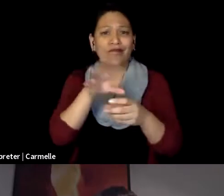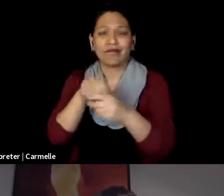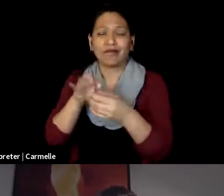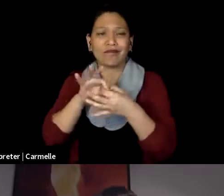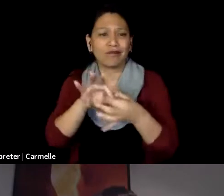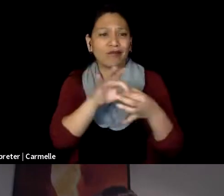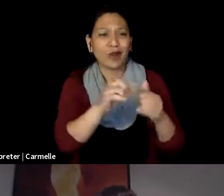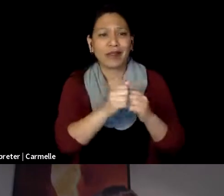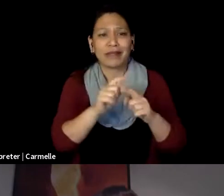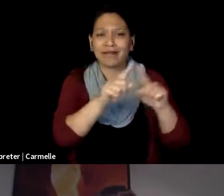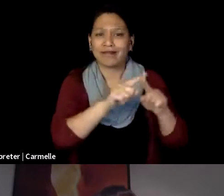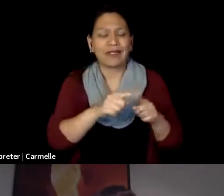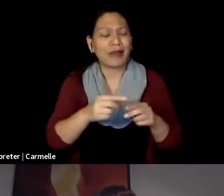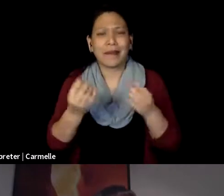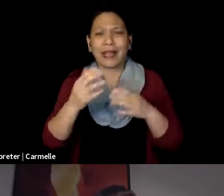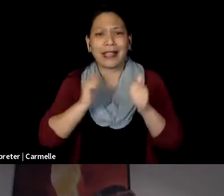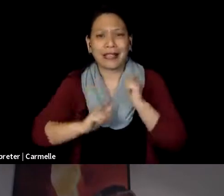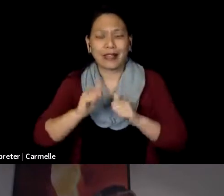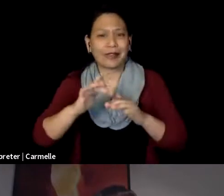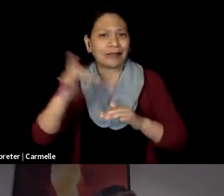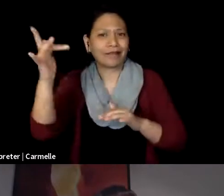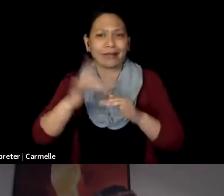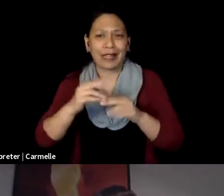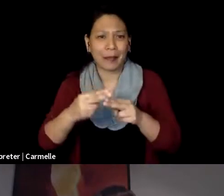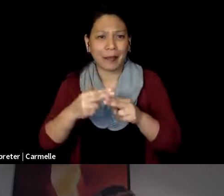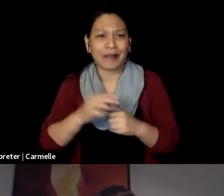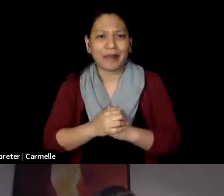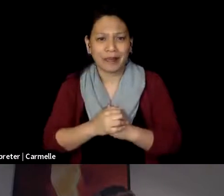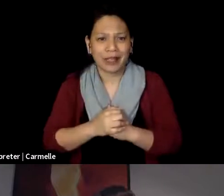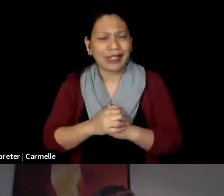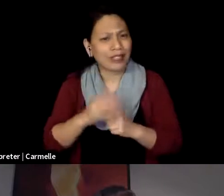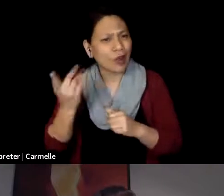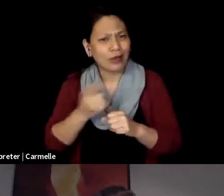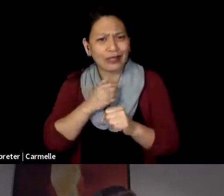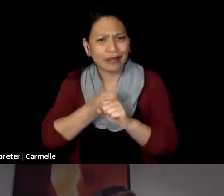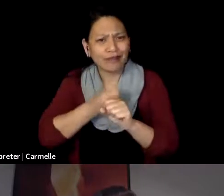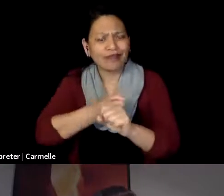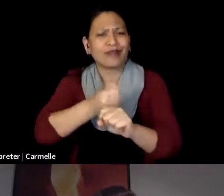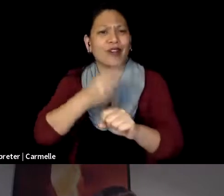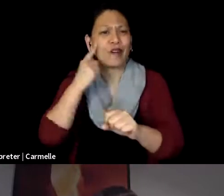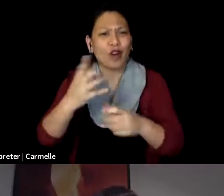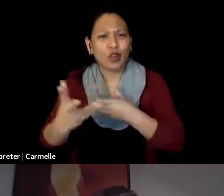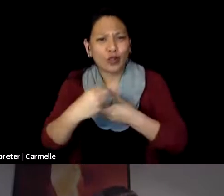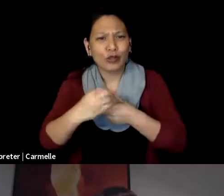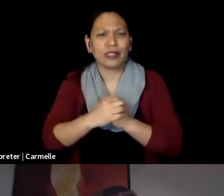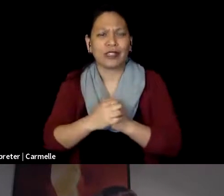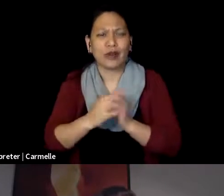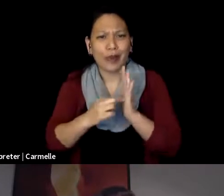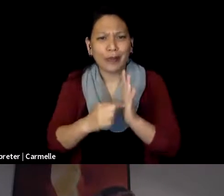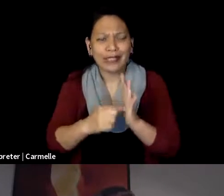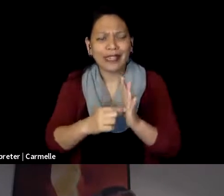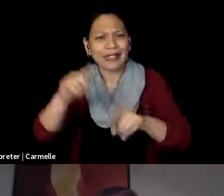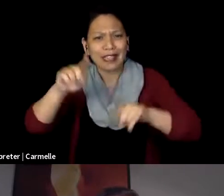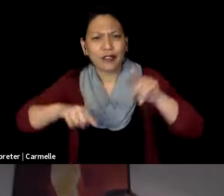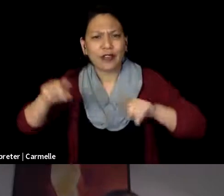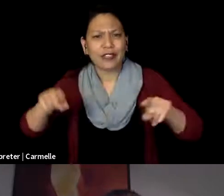and organizations. Advocating for inclusion and the representation of diversity, Aria uses their artistic practice to question the way